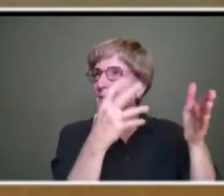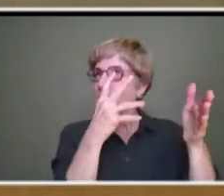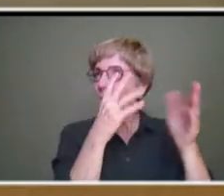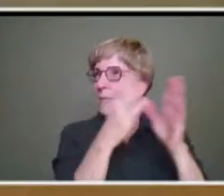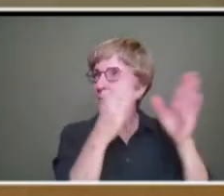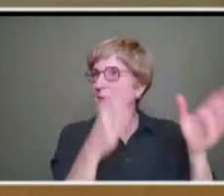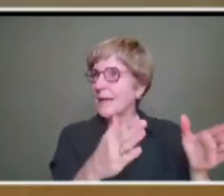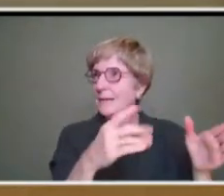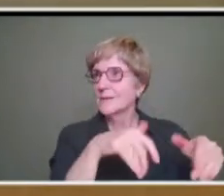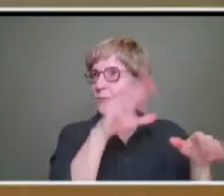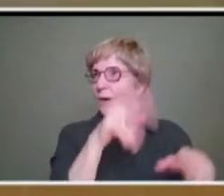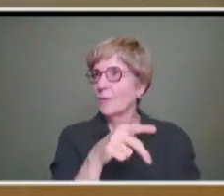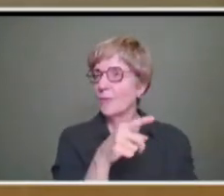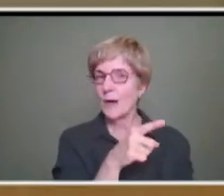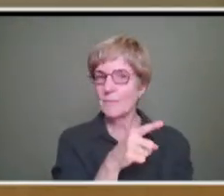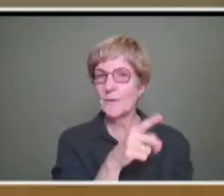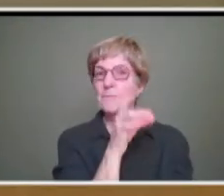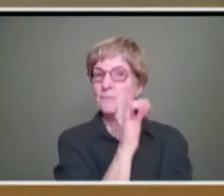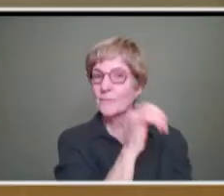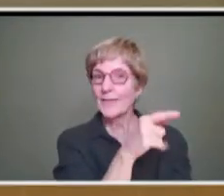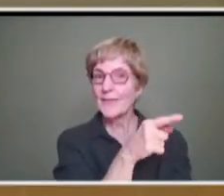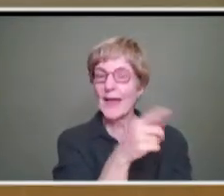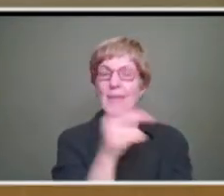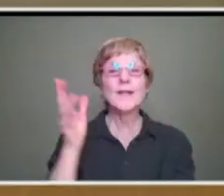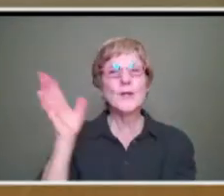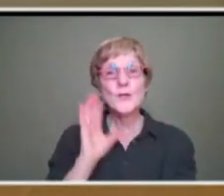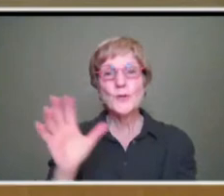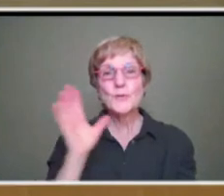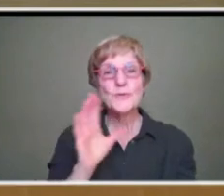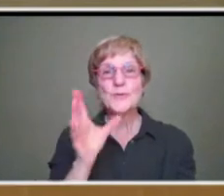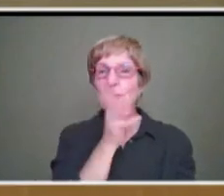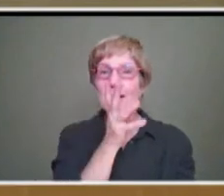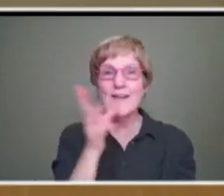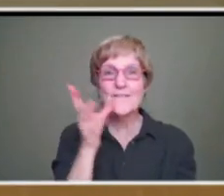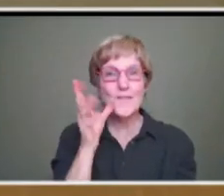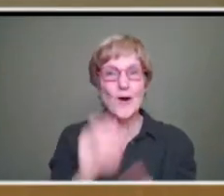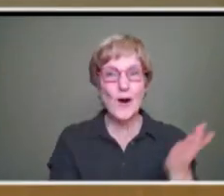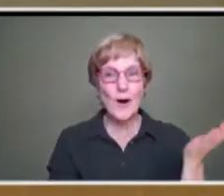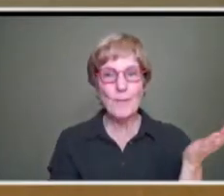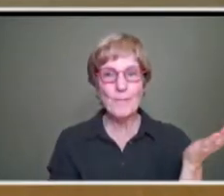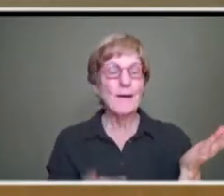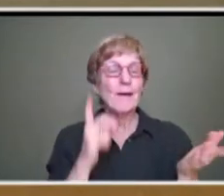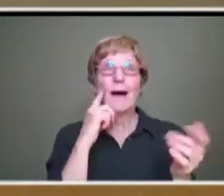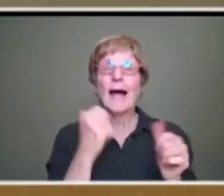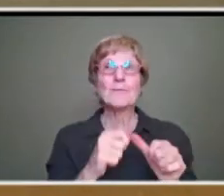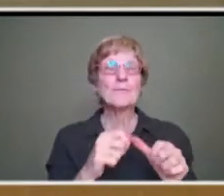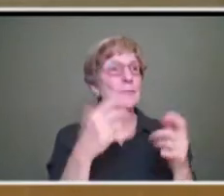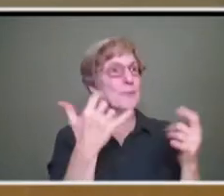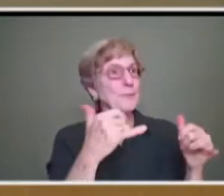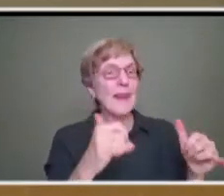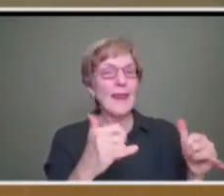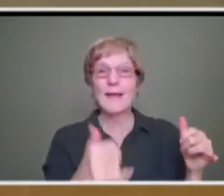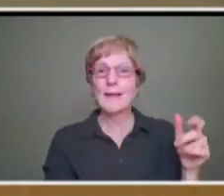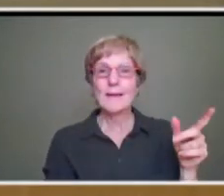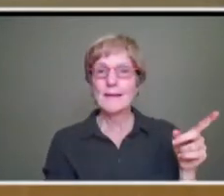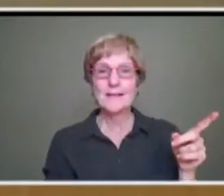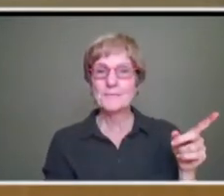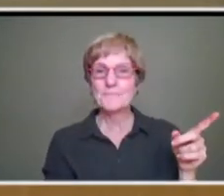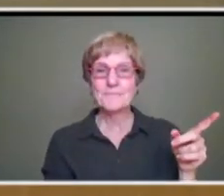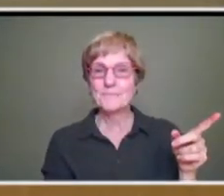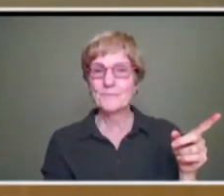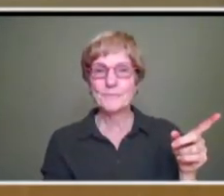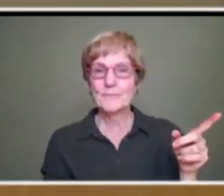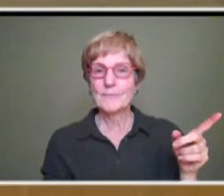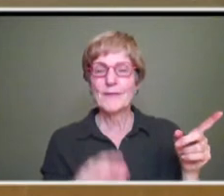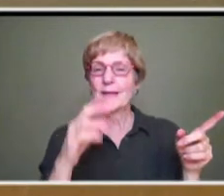place where I grew up that place used to be a farm I can remember playing in those that